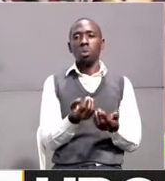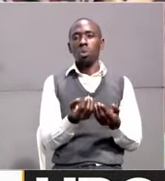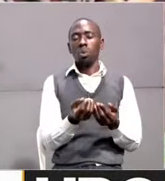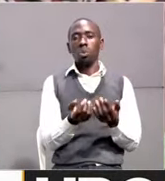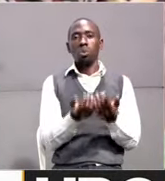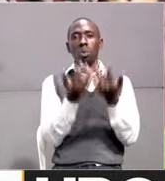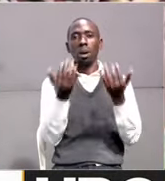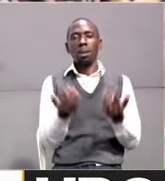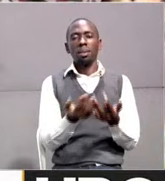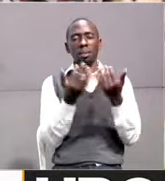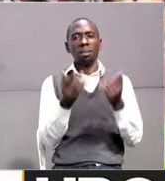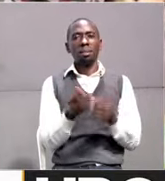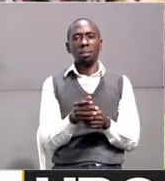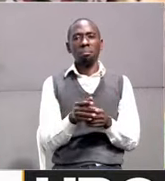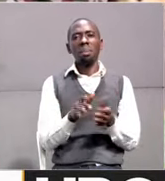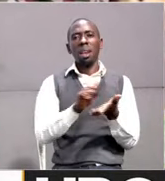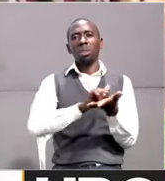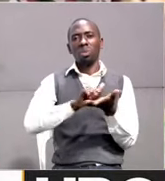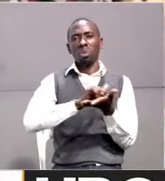removed